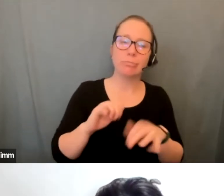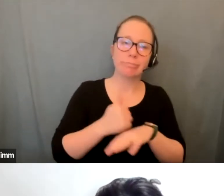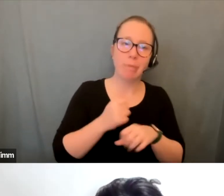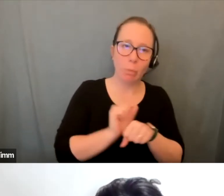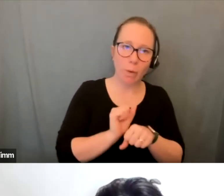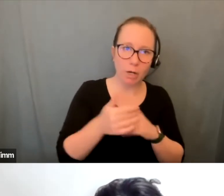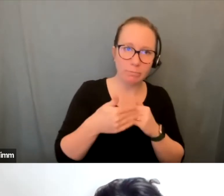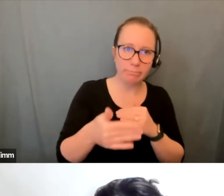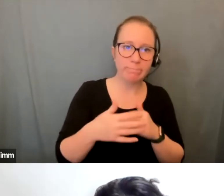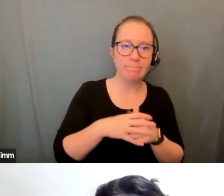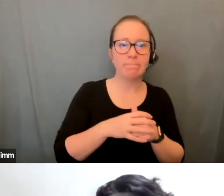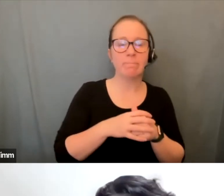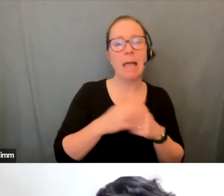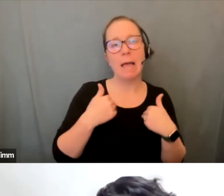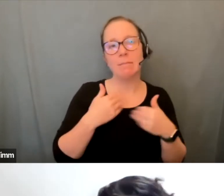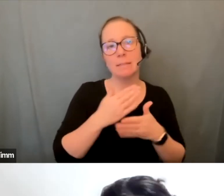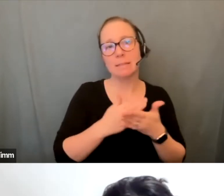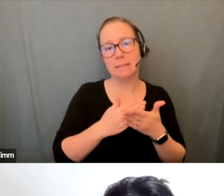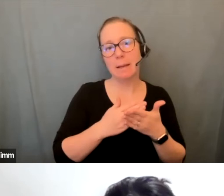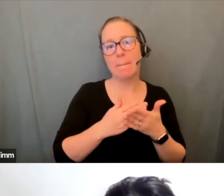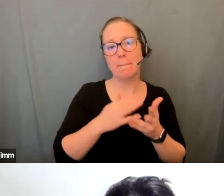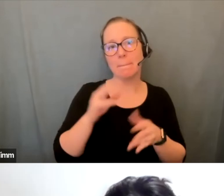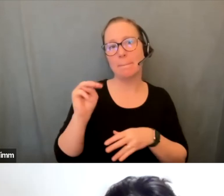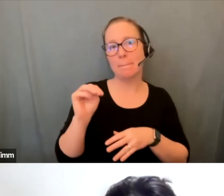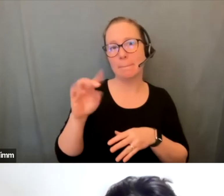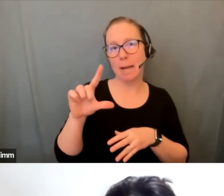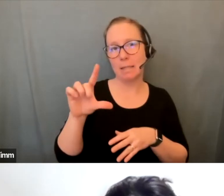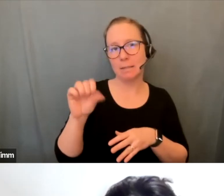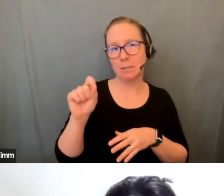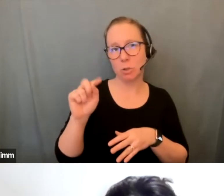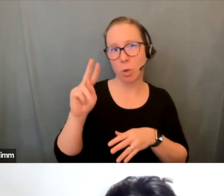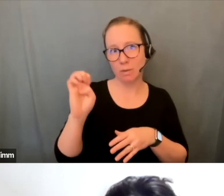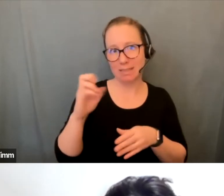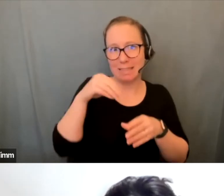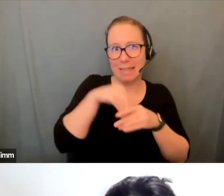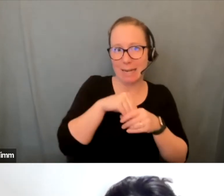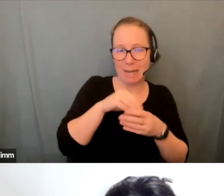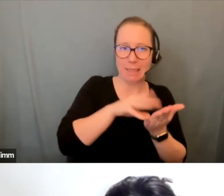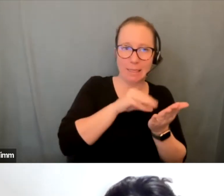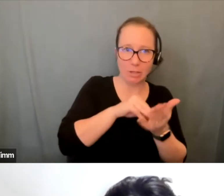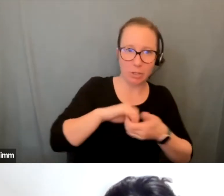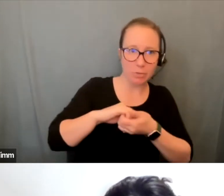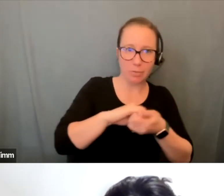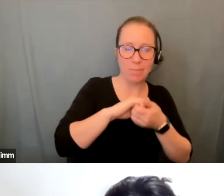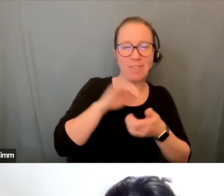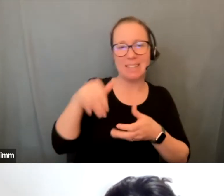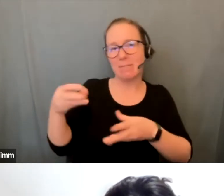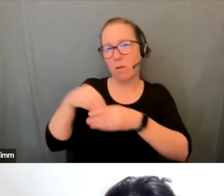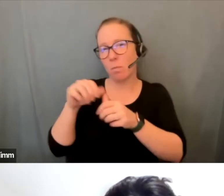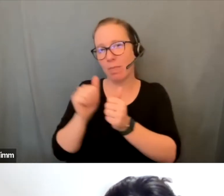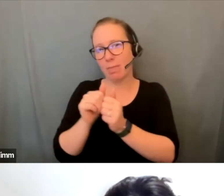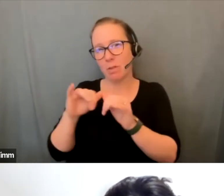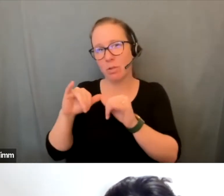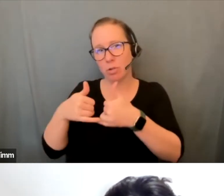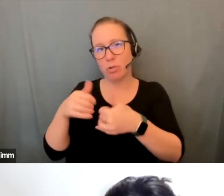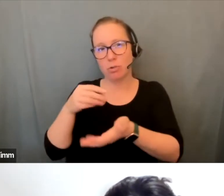some milestones within the Learning Collaborative that's part of the Community Health Equity Partnership Grant that we want to make sure that we